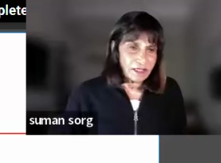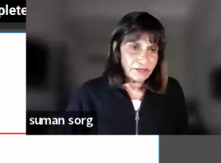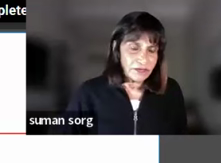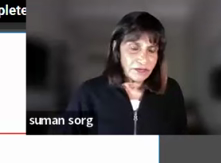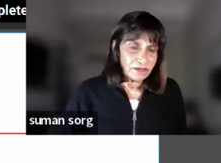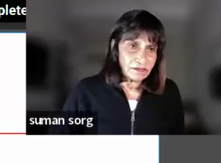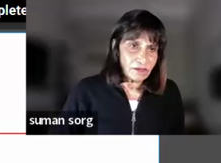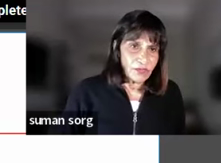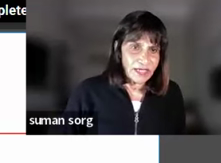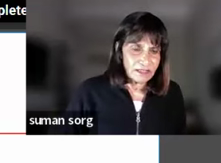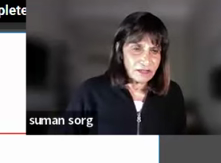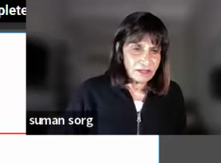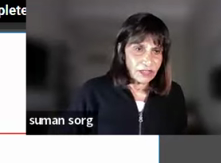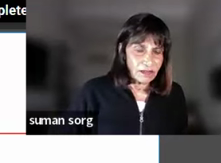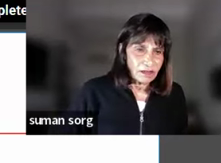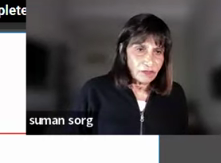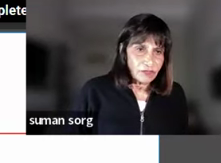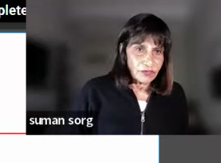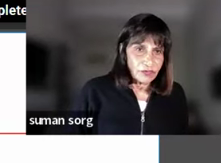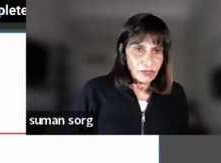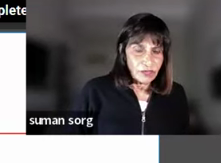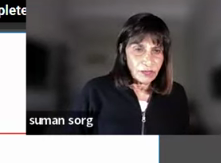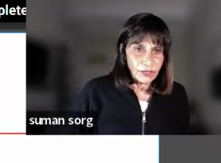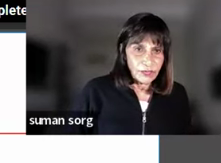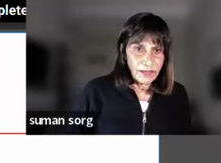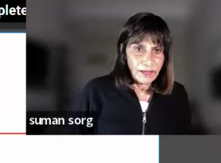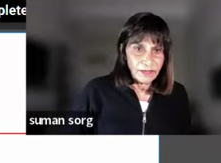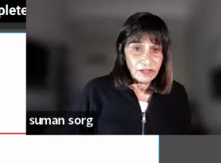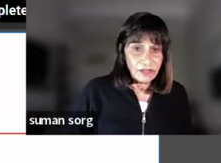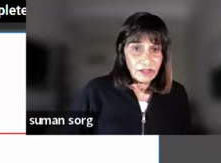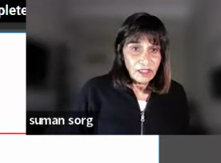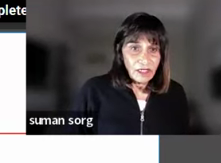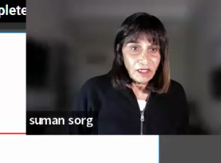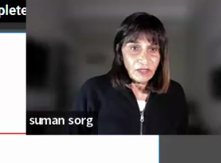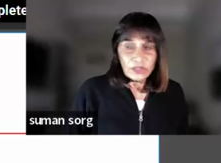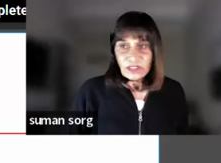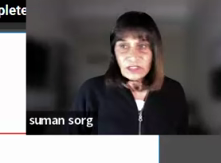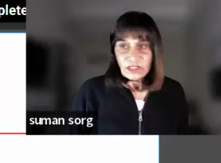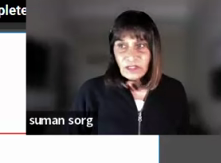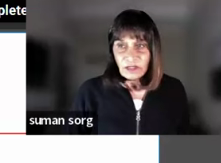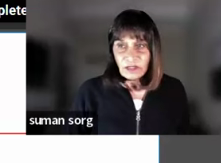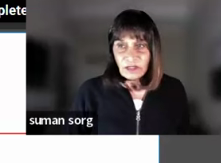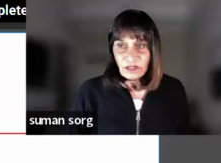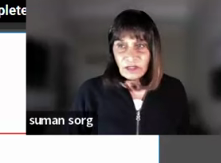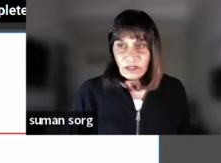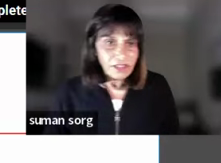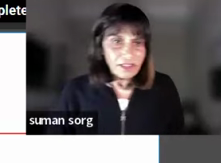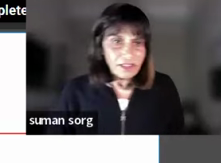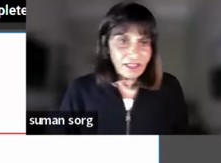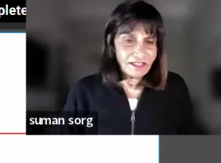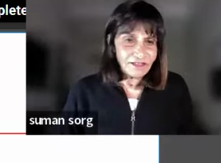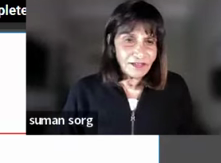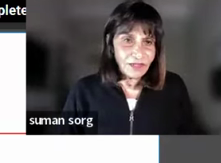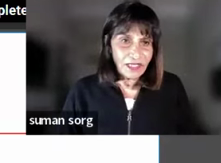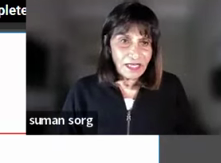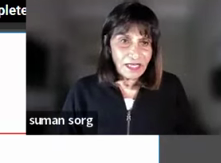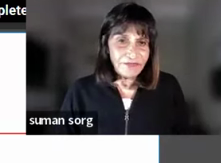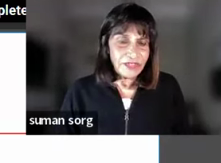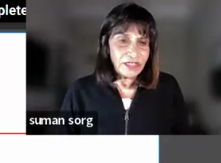can see the entrance into the west wing for the work program. Now, you'll see a lot of security